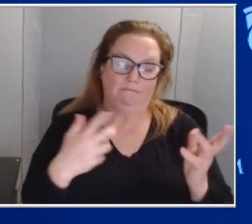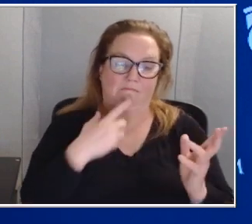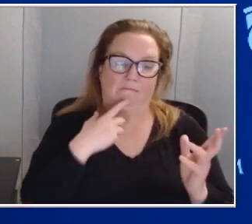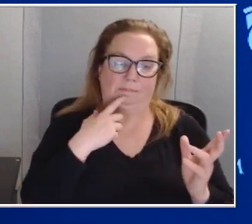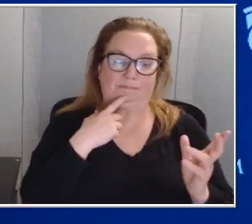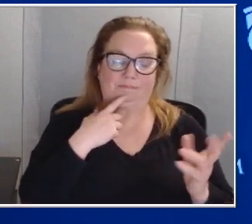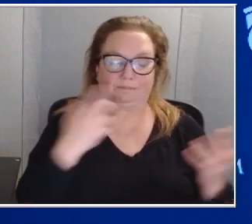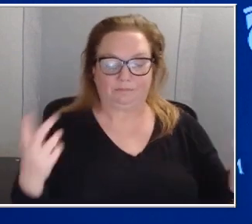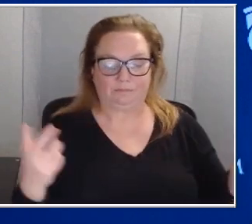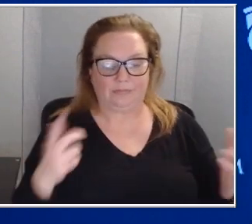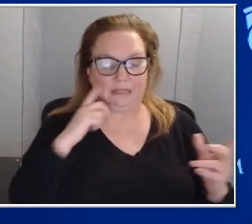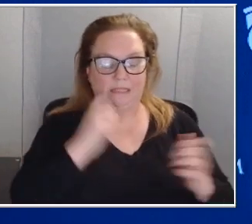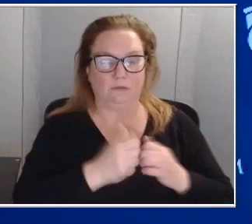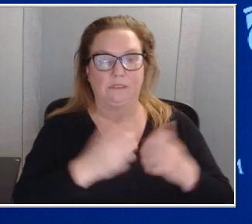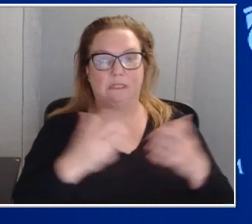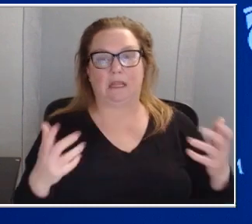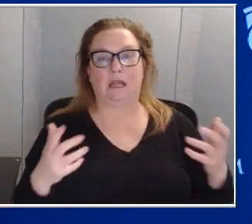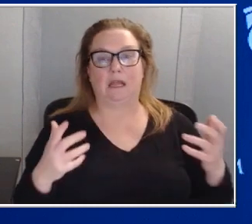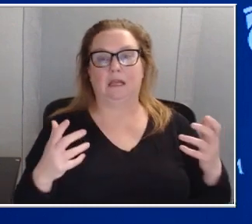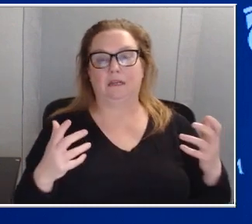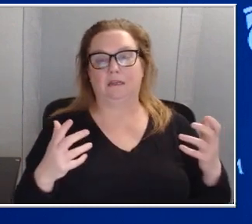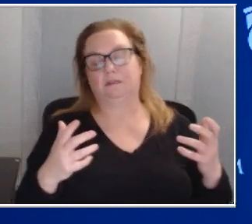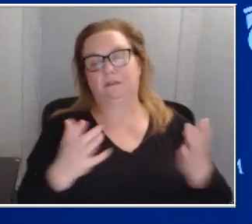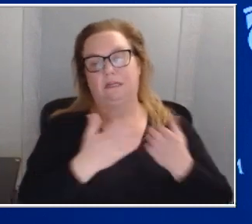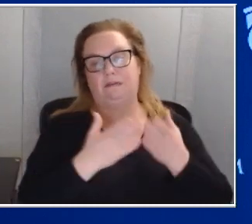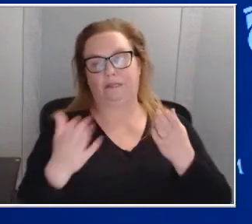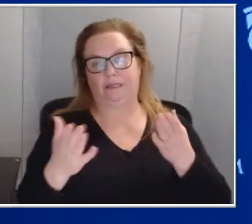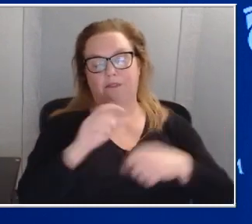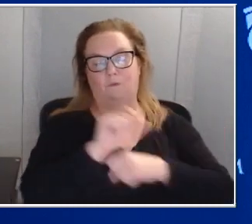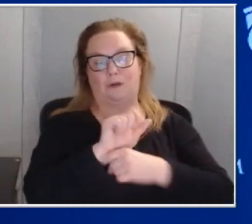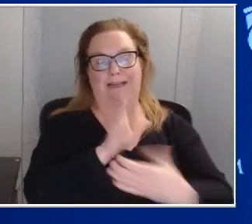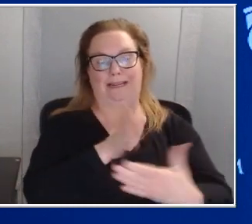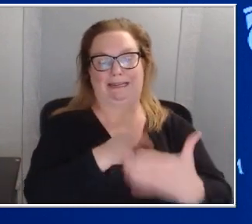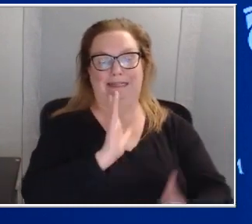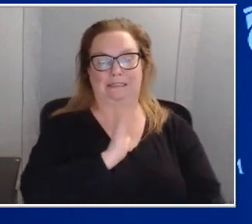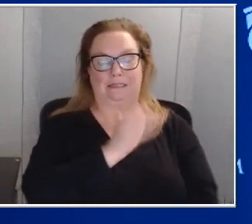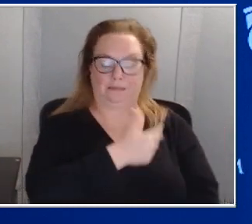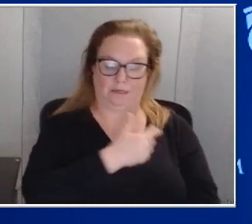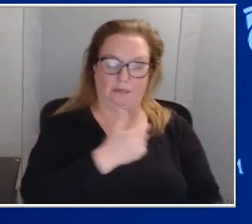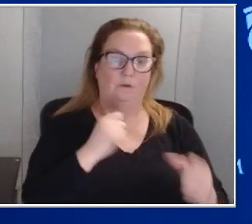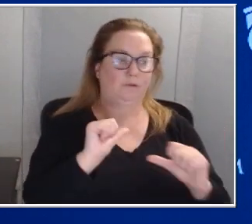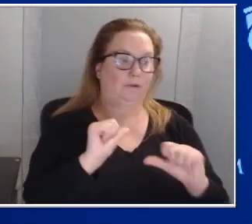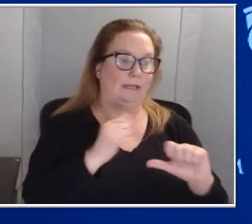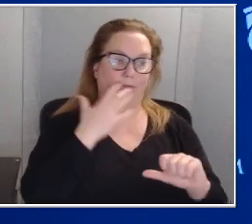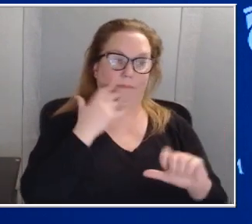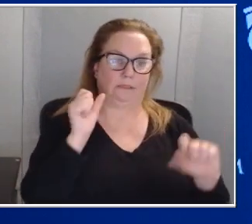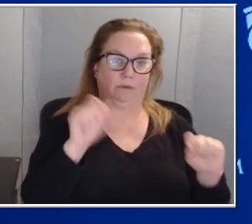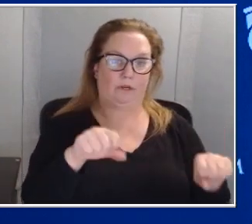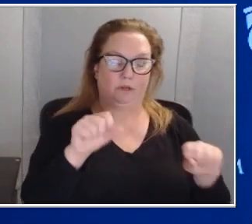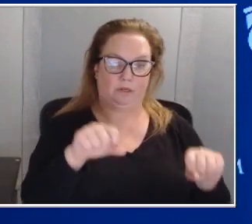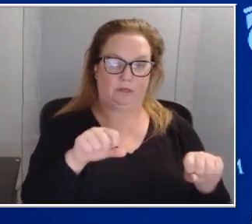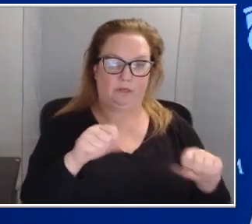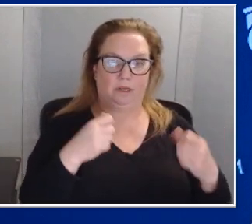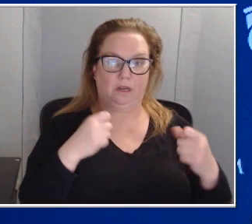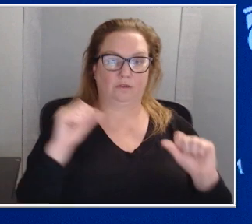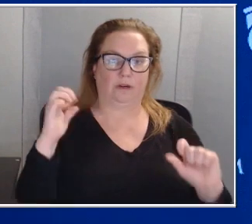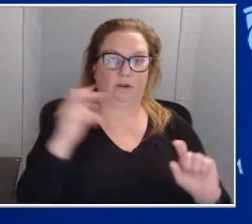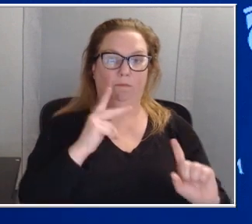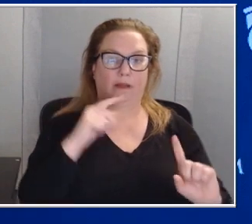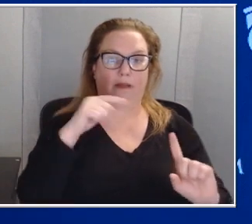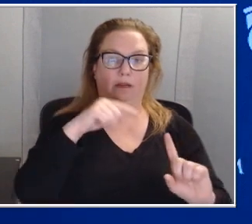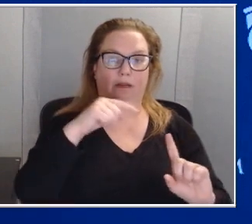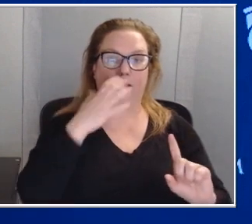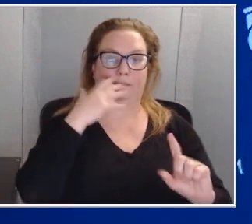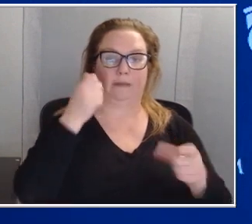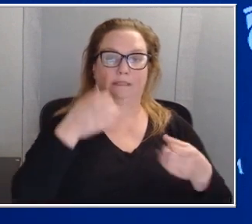there were just a lot of things working against us. We did try to do the best we could. I would would try to go back and see what is the best